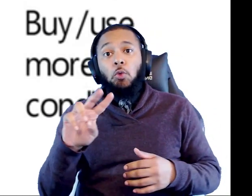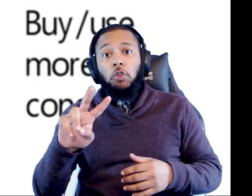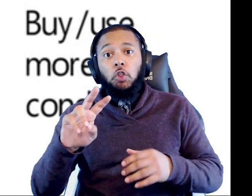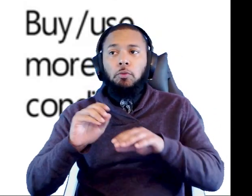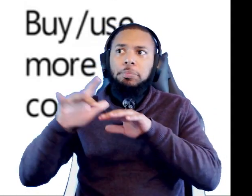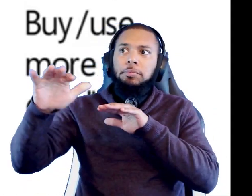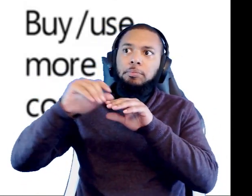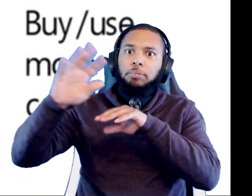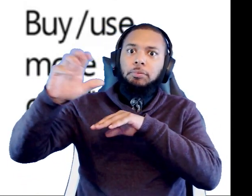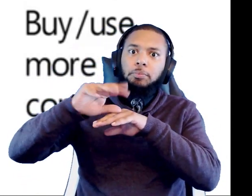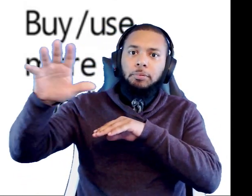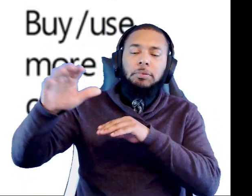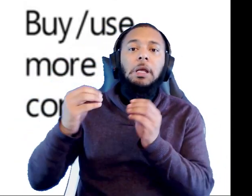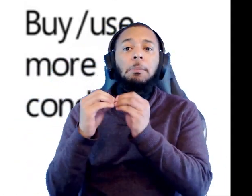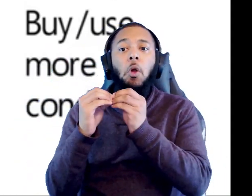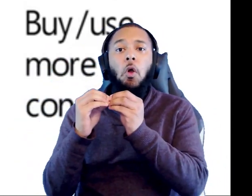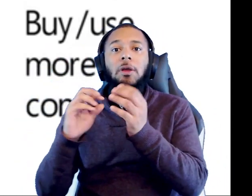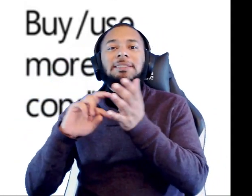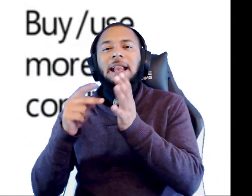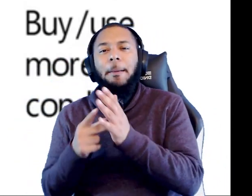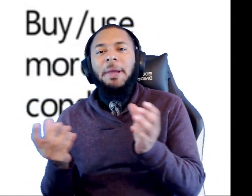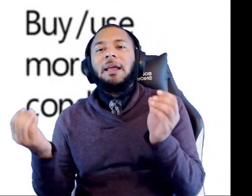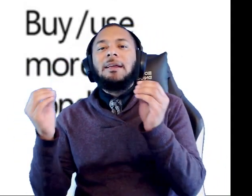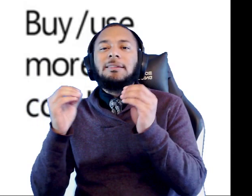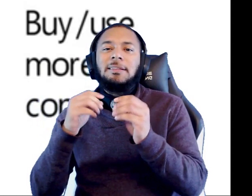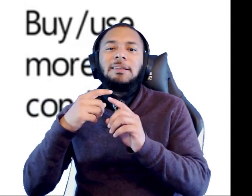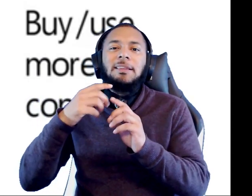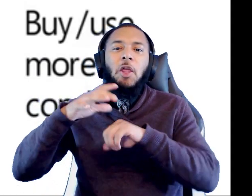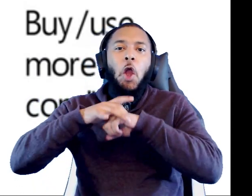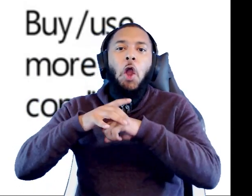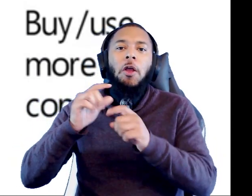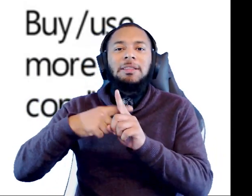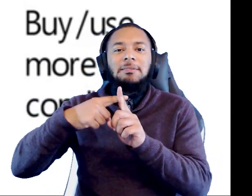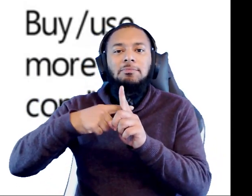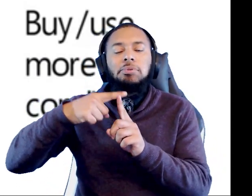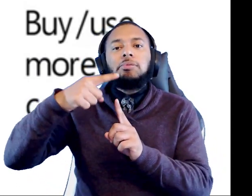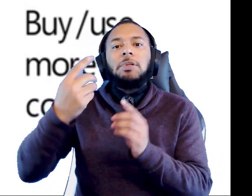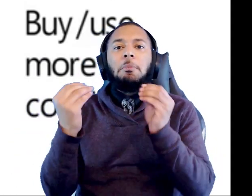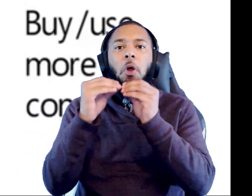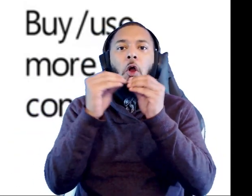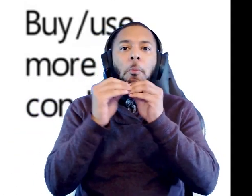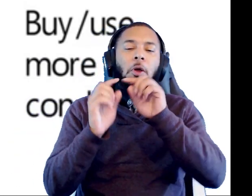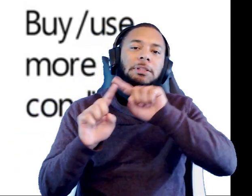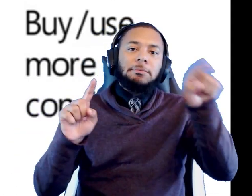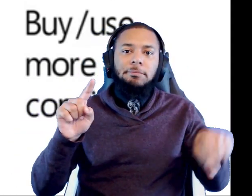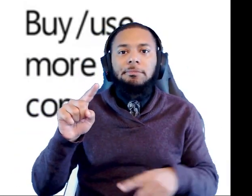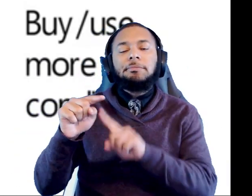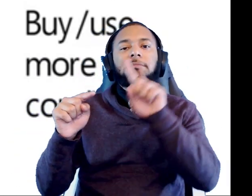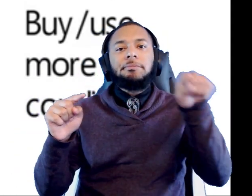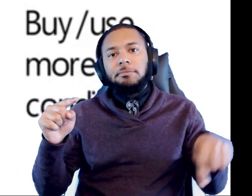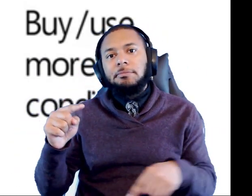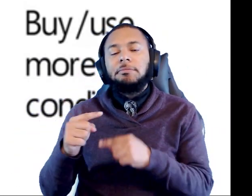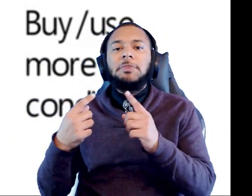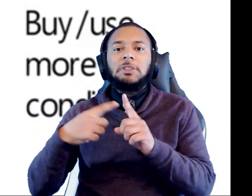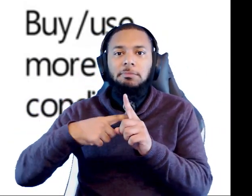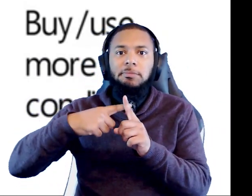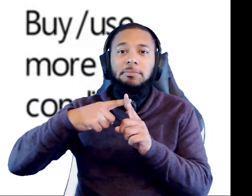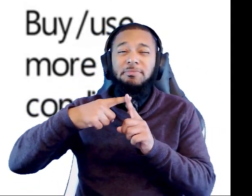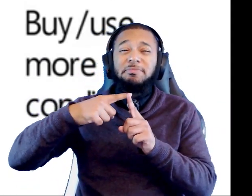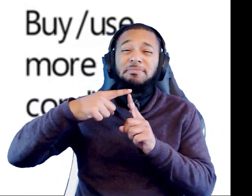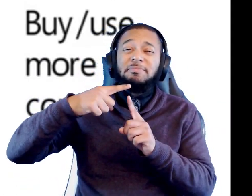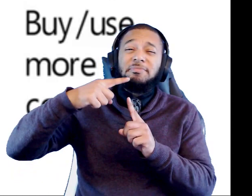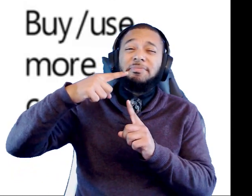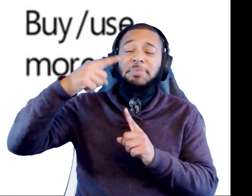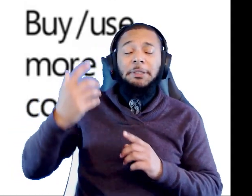climate to warm more and results in more buying of air conditioning and using of products that produce CO2, driving the climate warmer